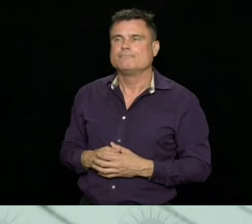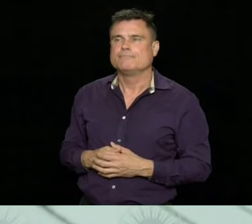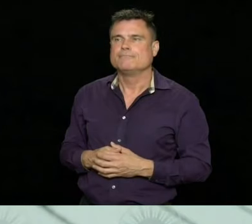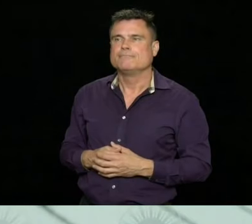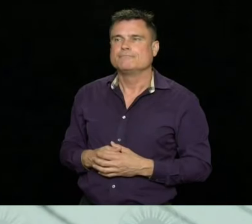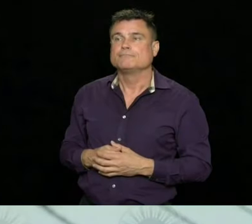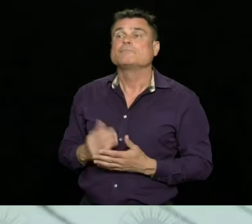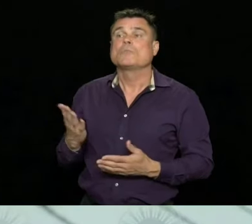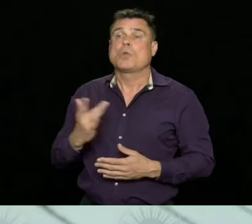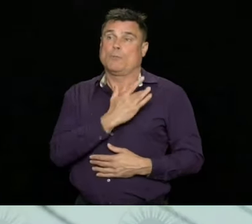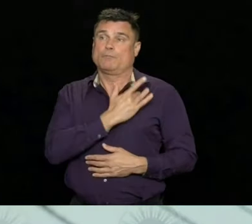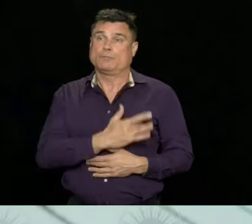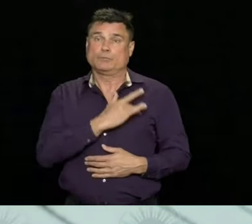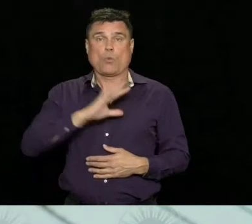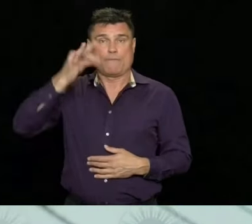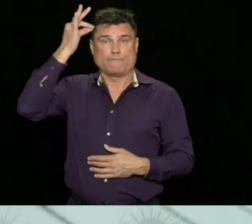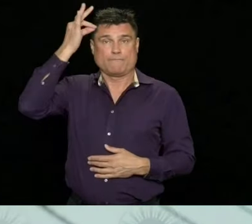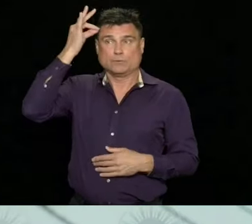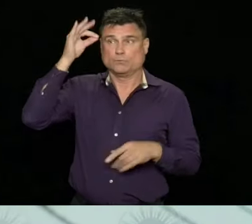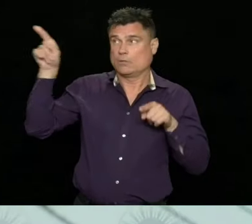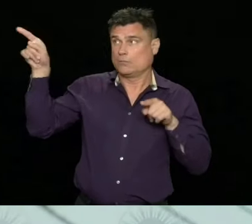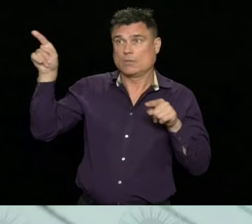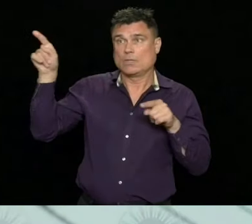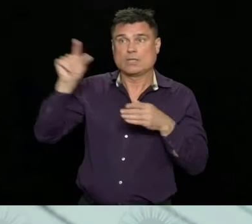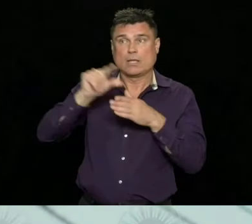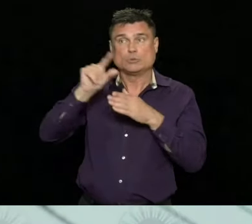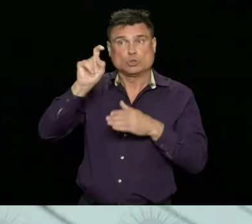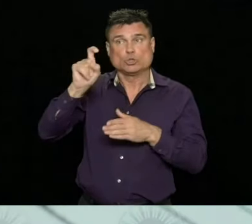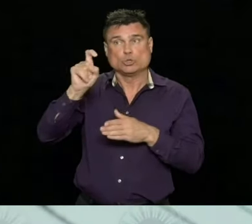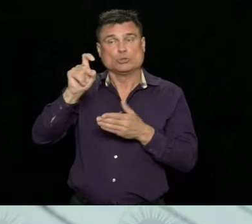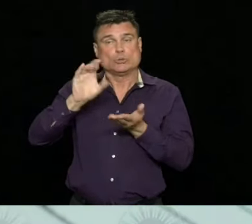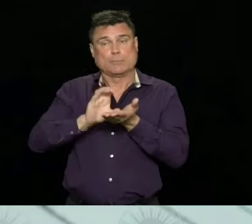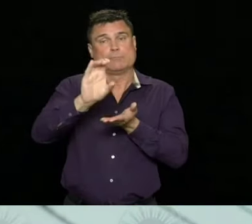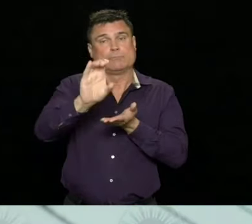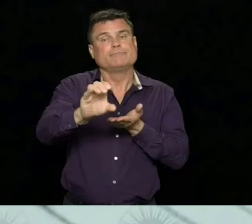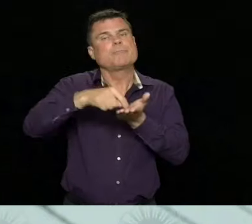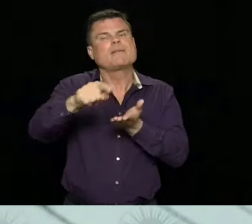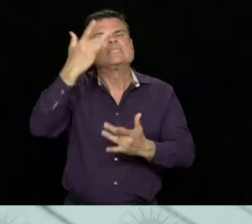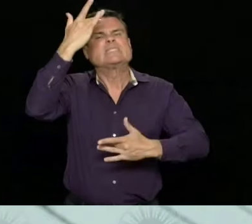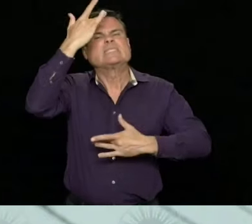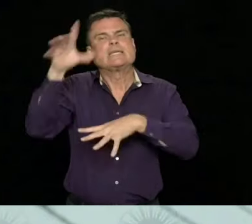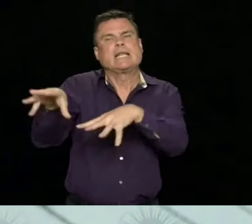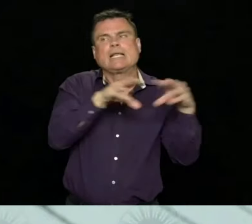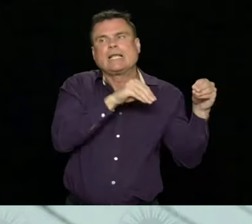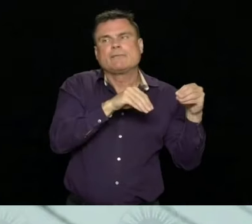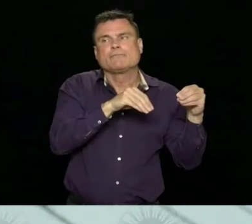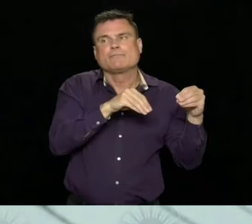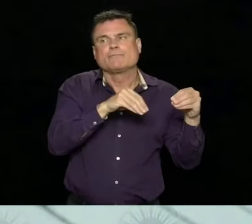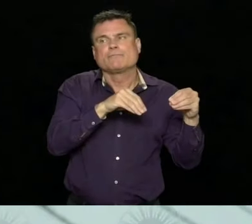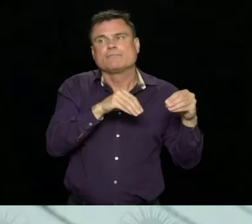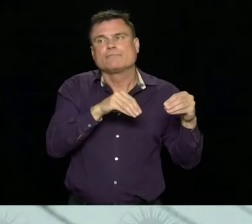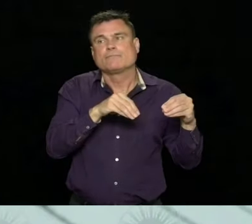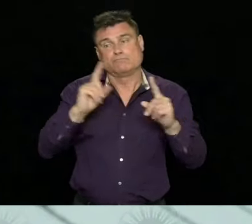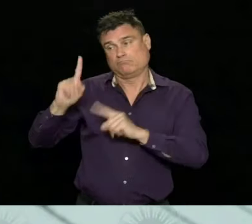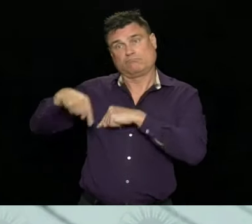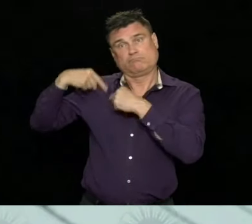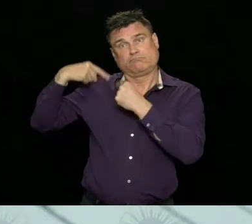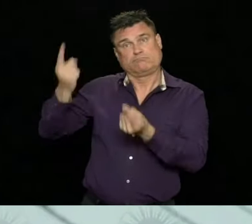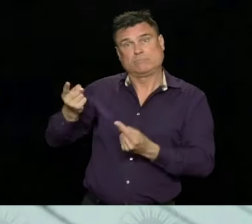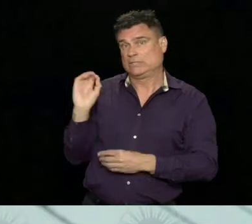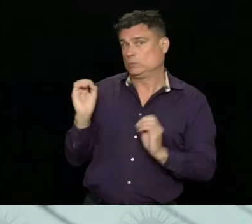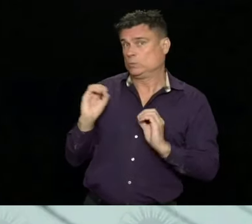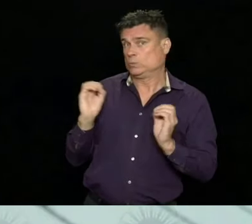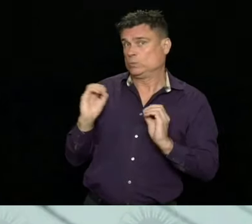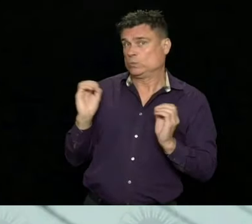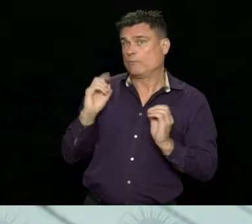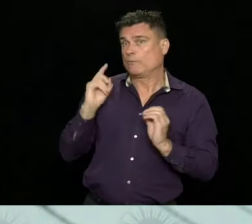for employees who currently do not have that benefit? And what is the estimated cost of doing that? Yeah, I think it's a